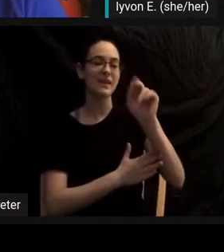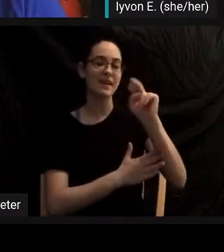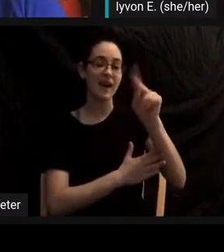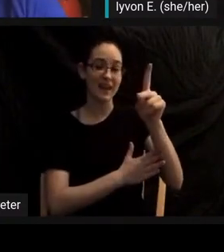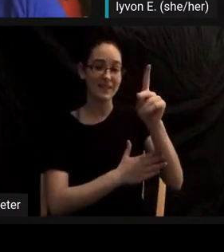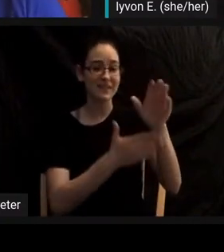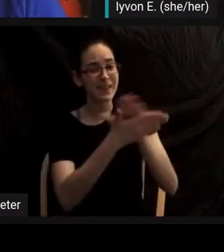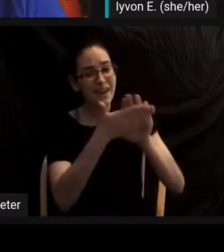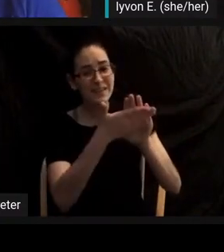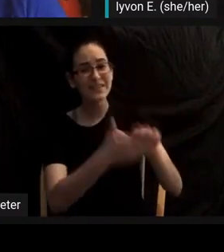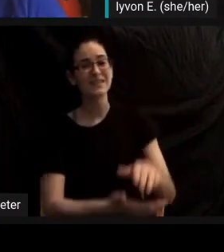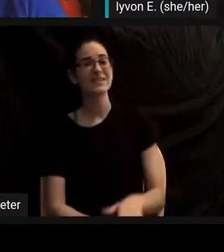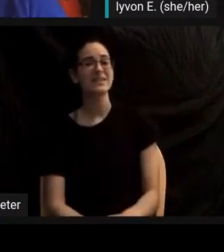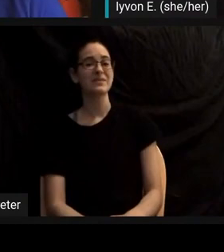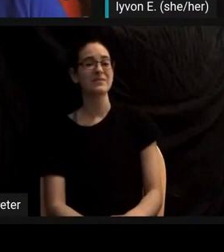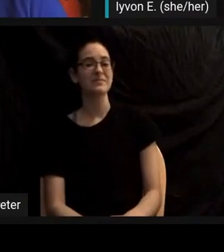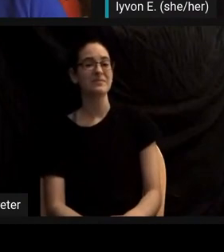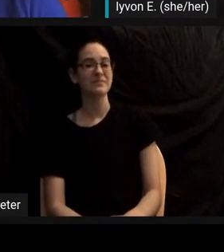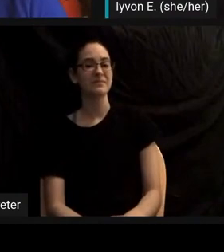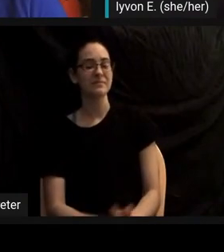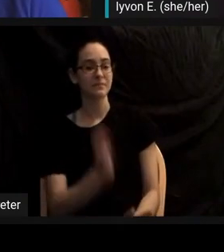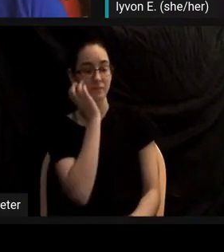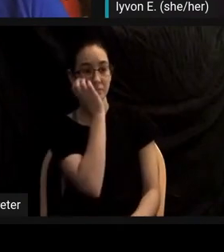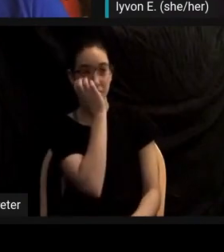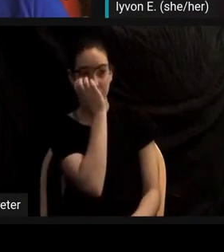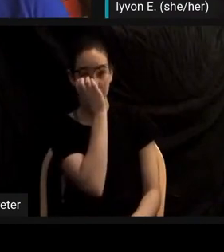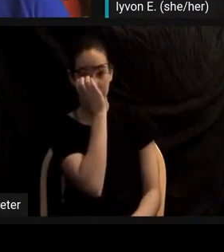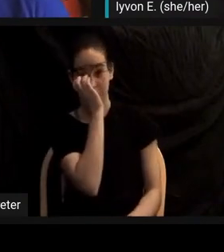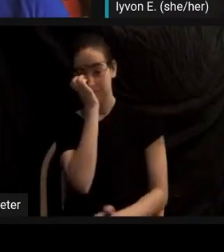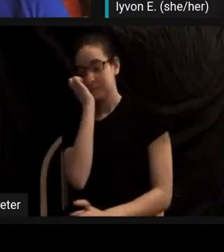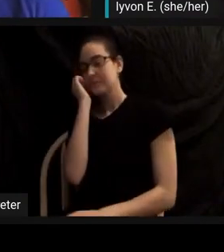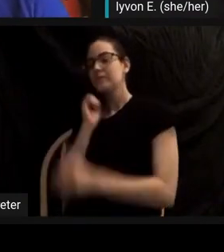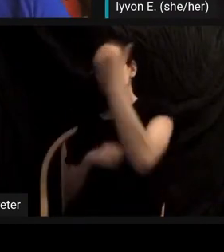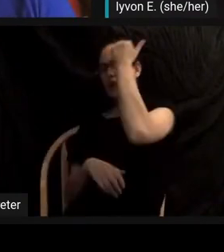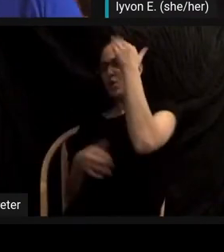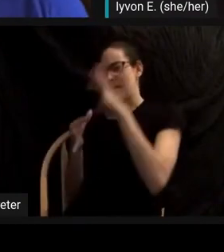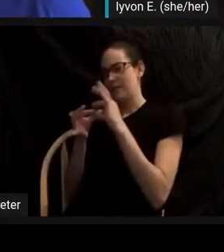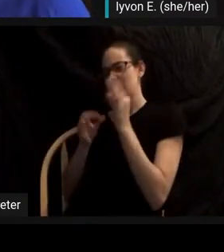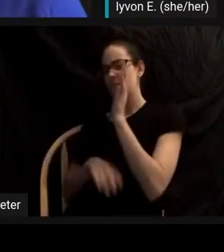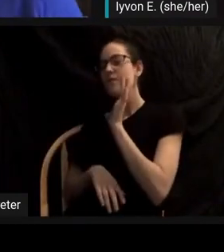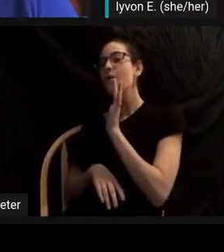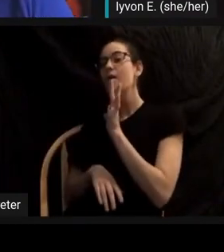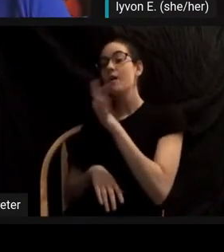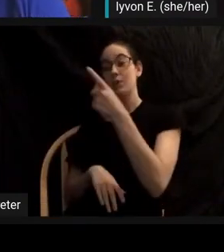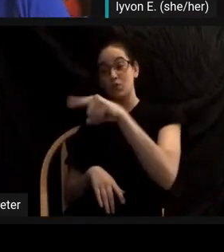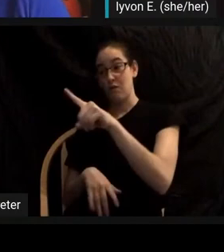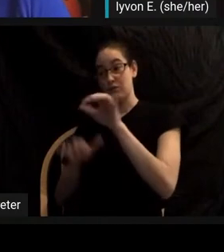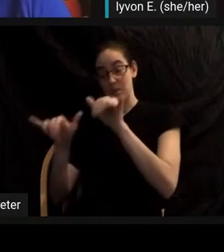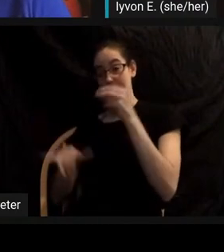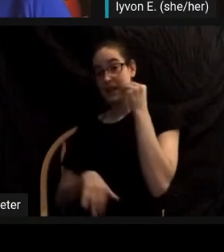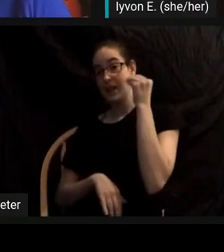And I'll tell you, like, I don't know if I've ever said this, but you know, for those at